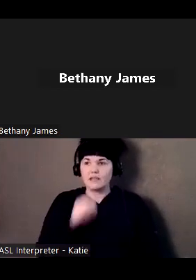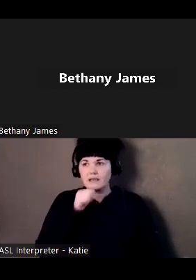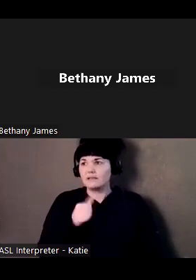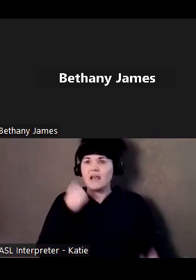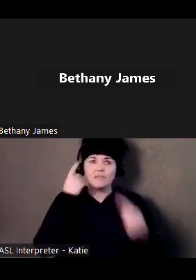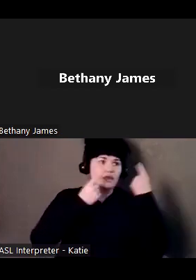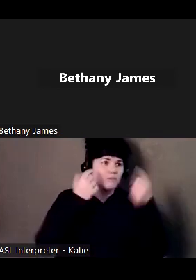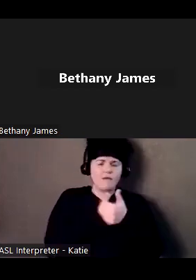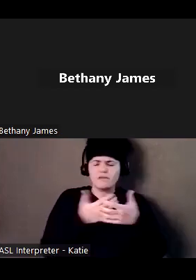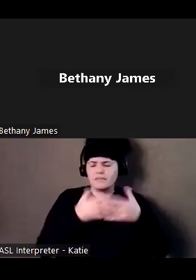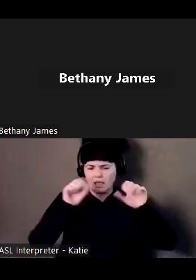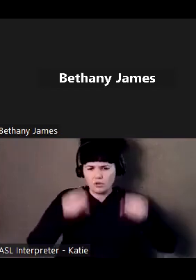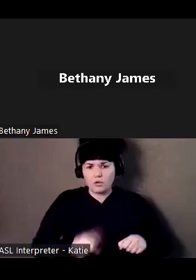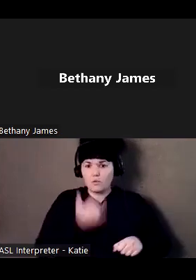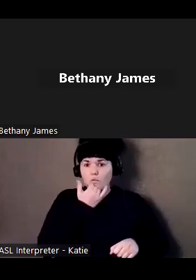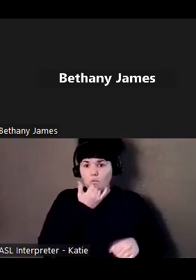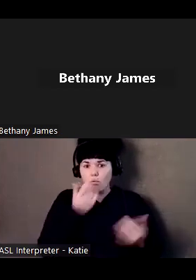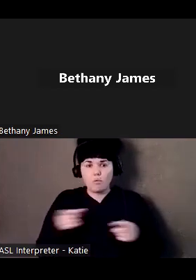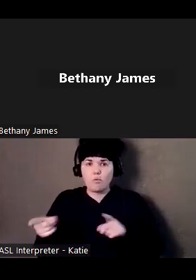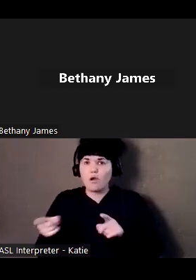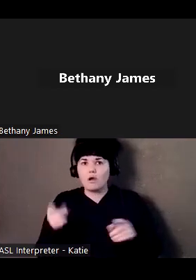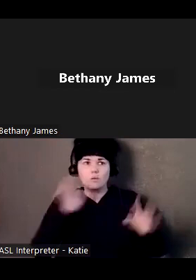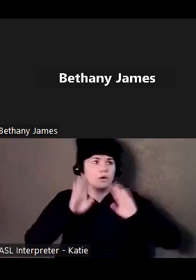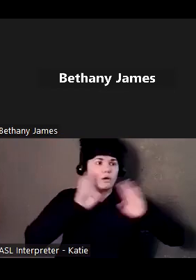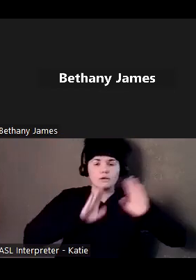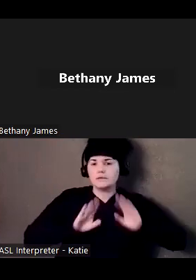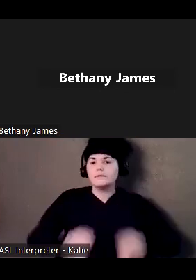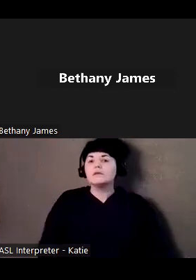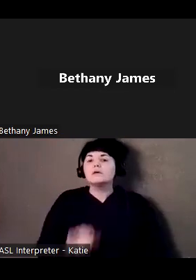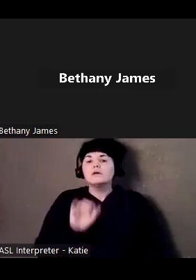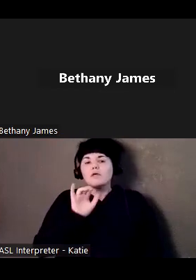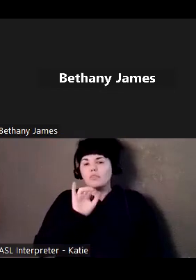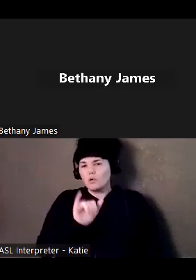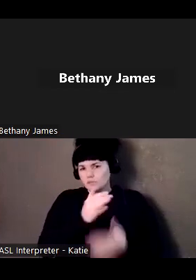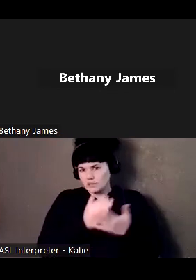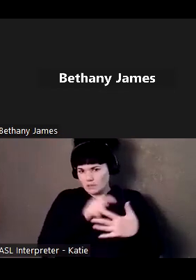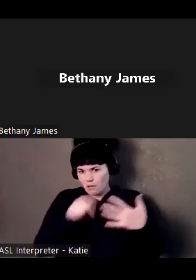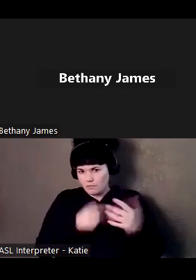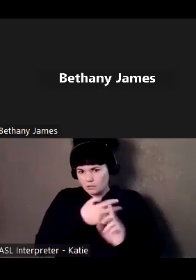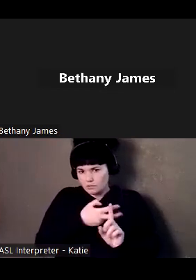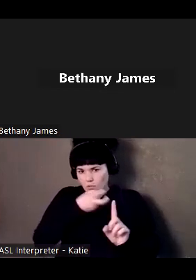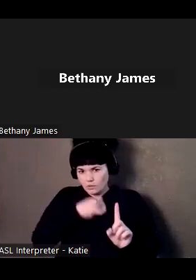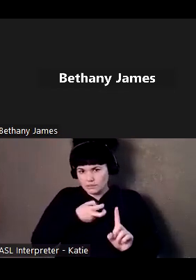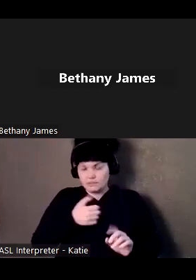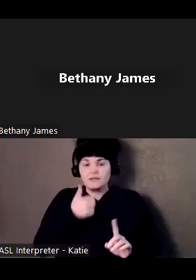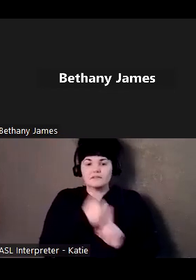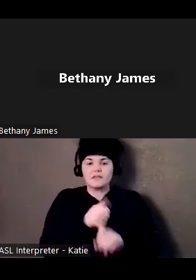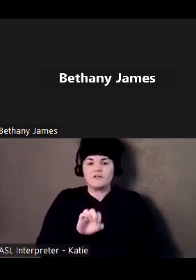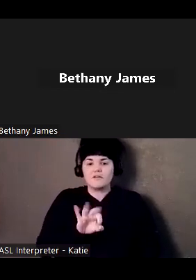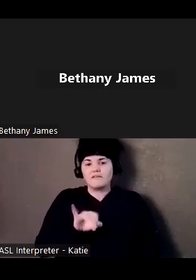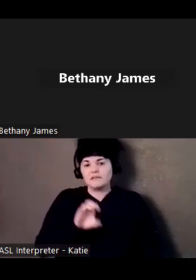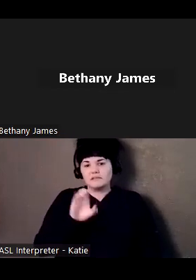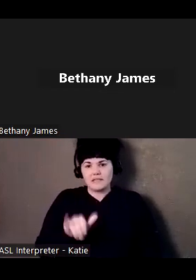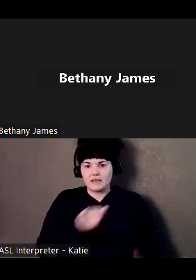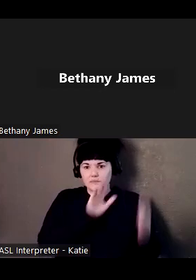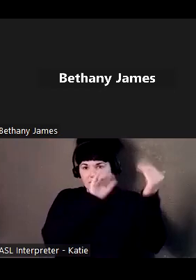go wrong. So those are some of the sources of self-efficacy expectations. So when we